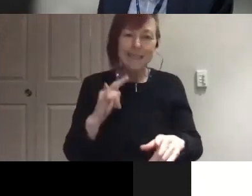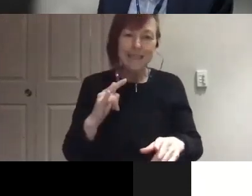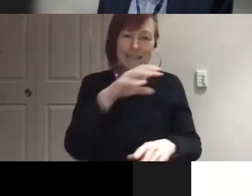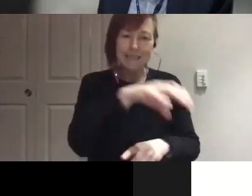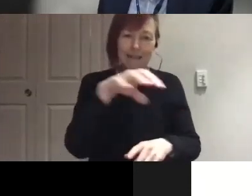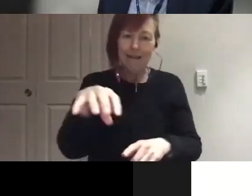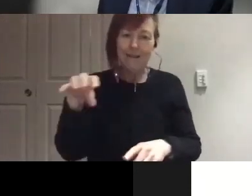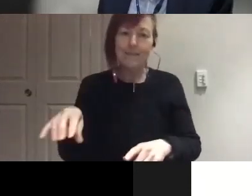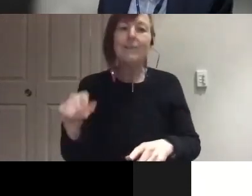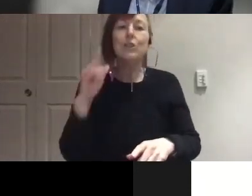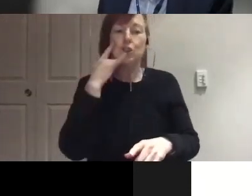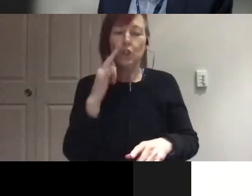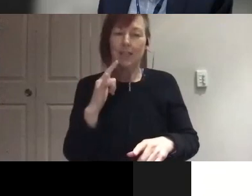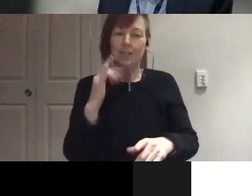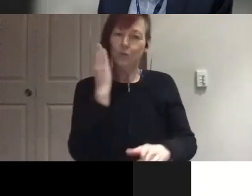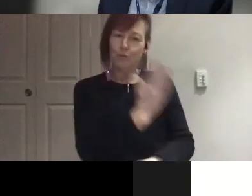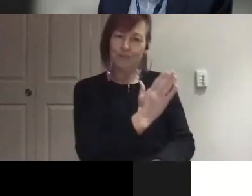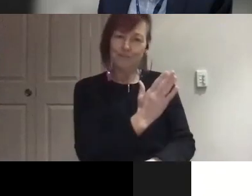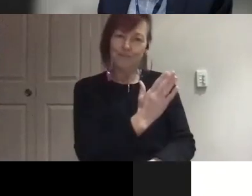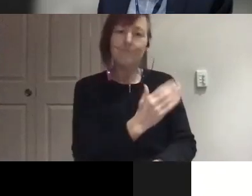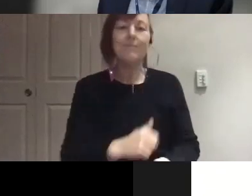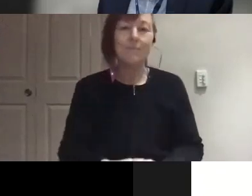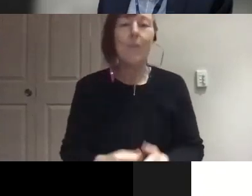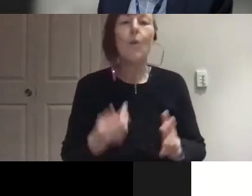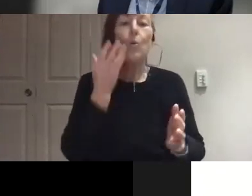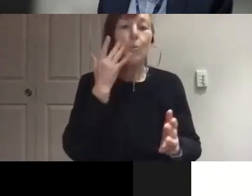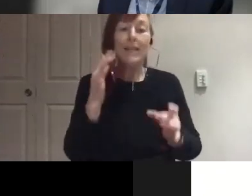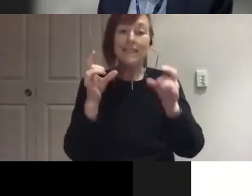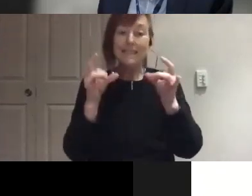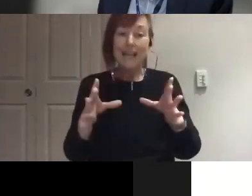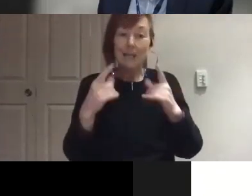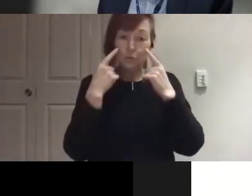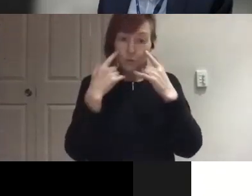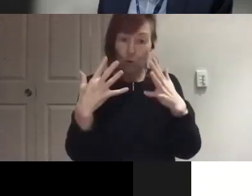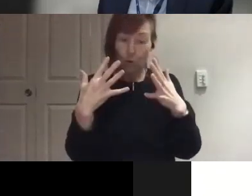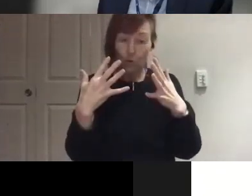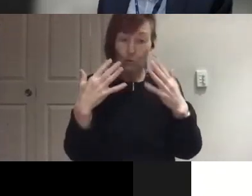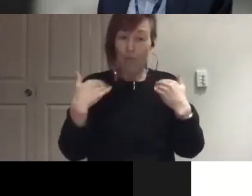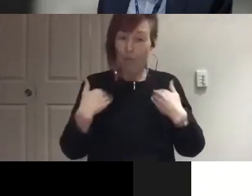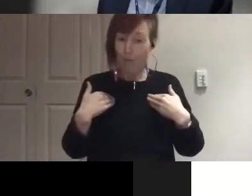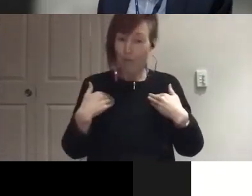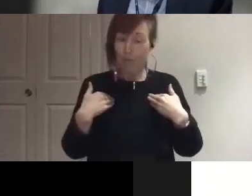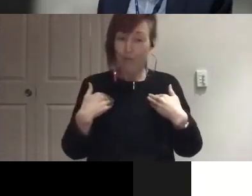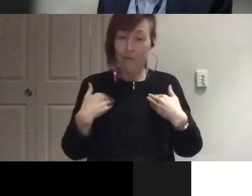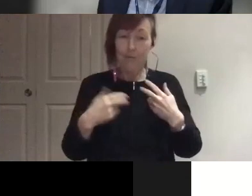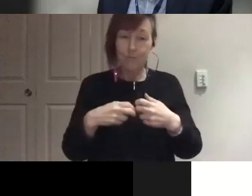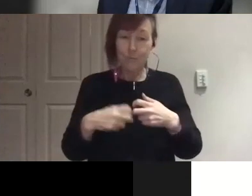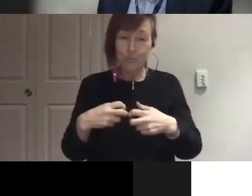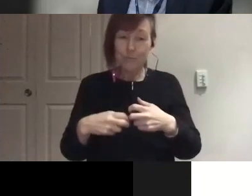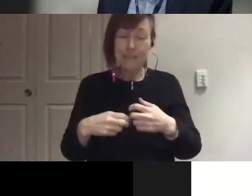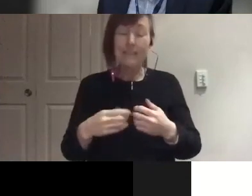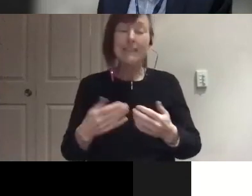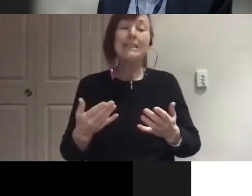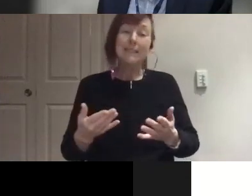getting tested when they are symptomatic. And we really can't afford for that to happen, because it's a bit like a spot